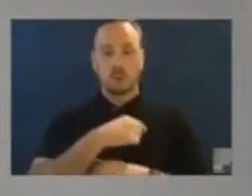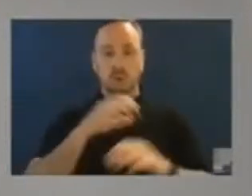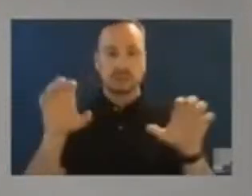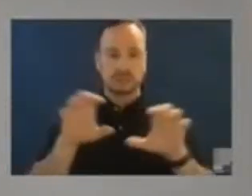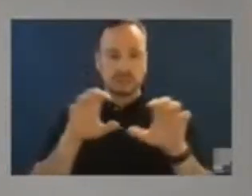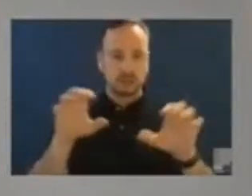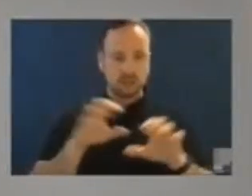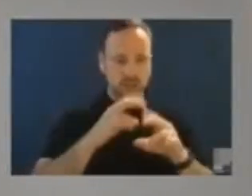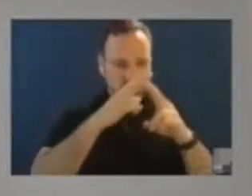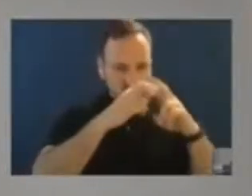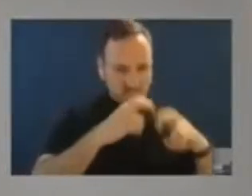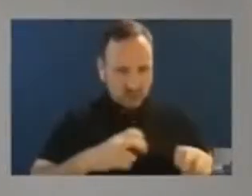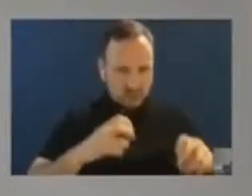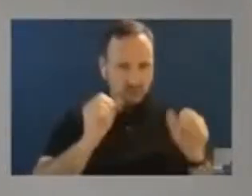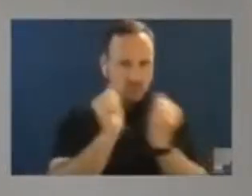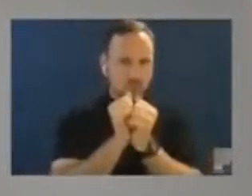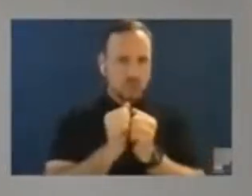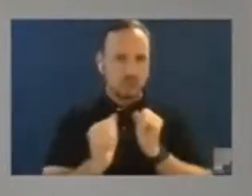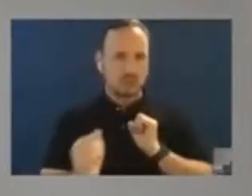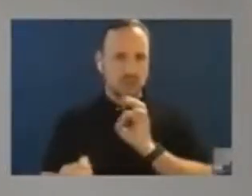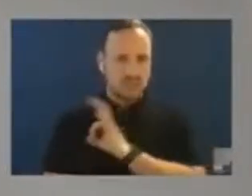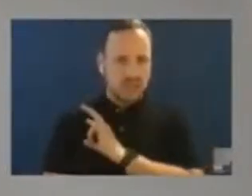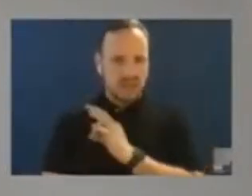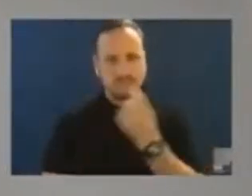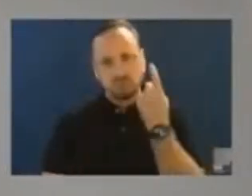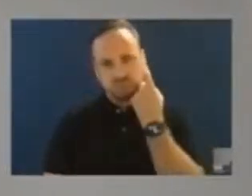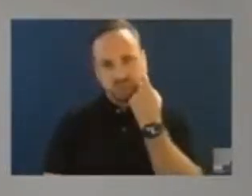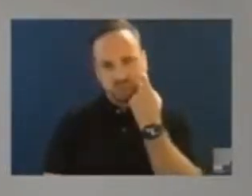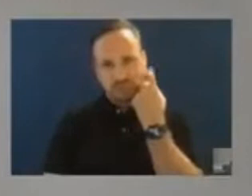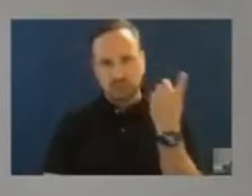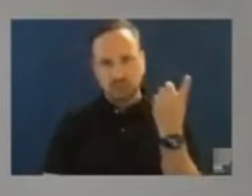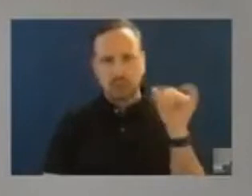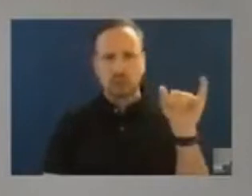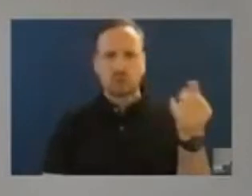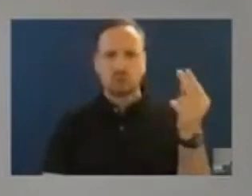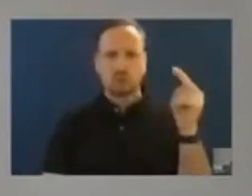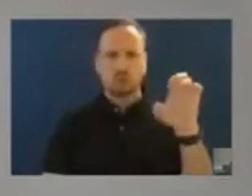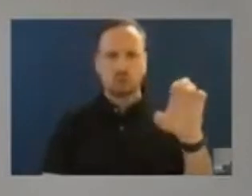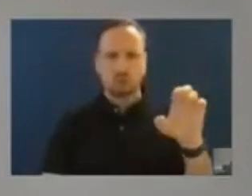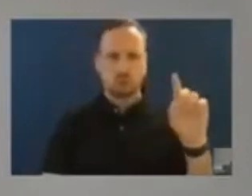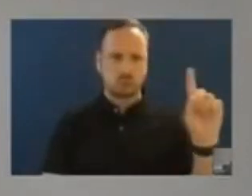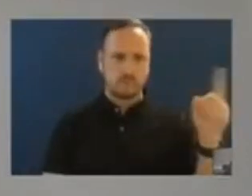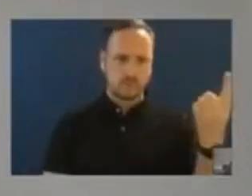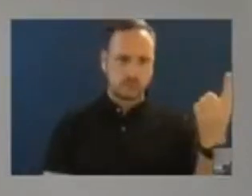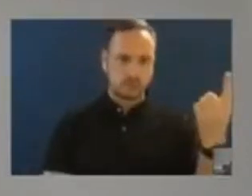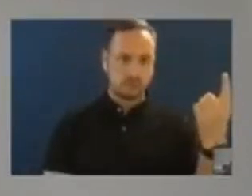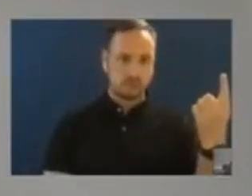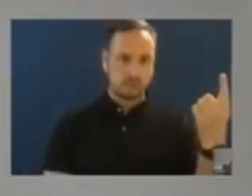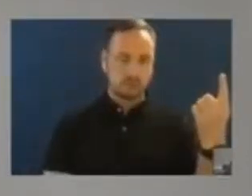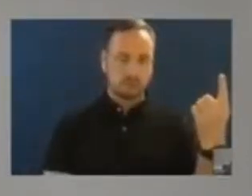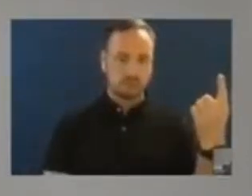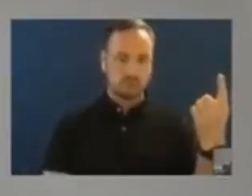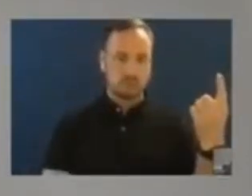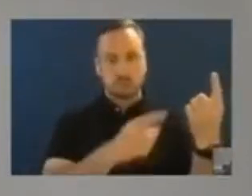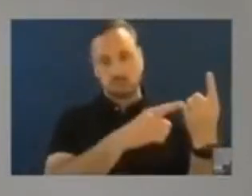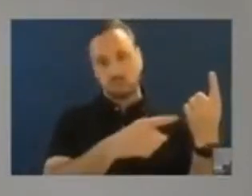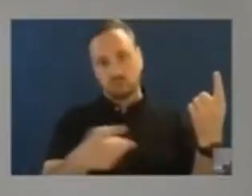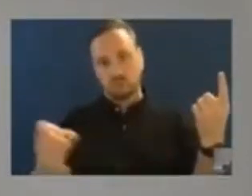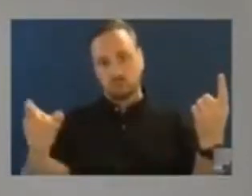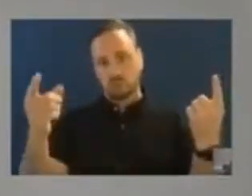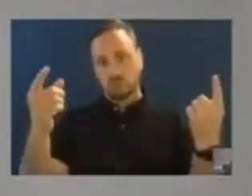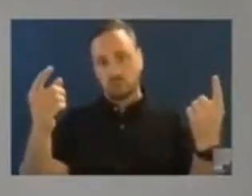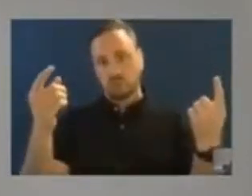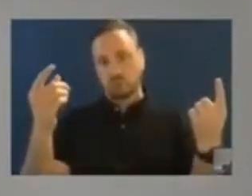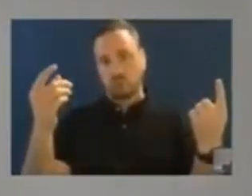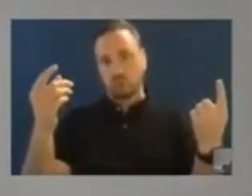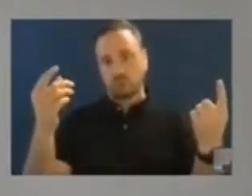the staff not too long ago. From June 1 of this summer until current date, whatever that day may have been,